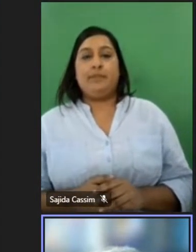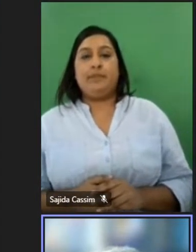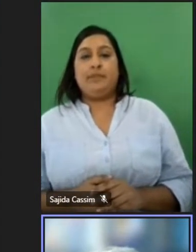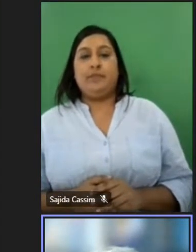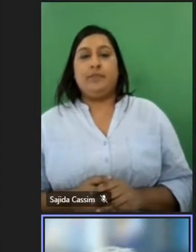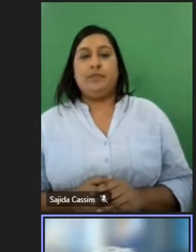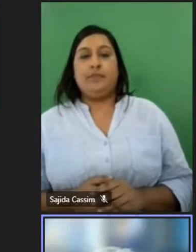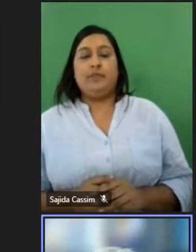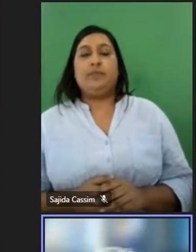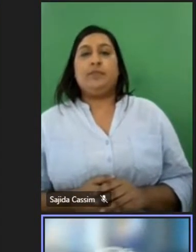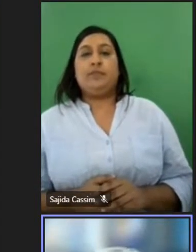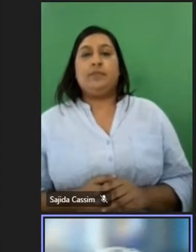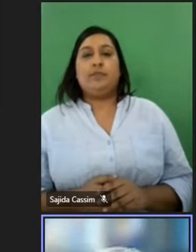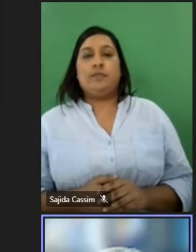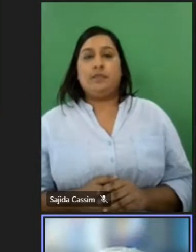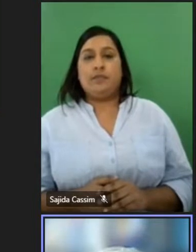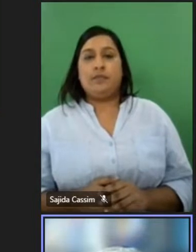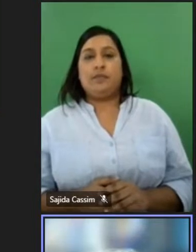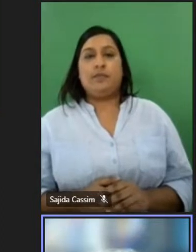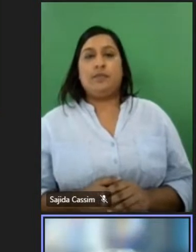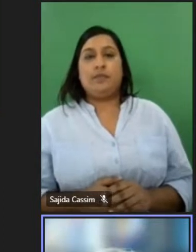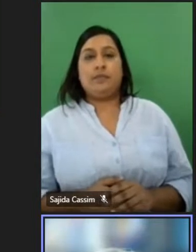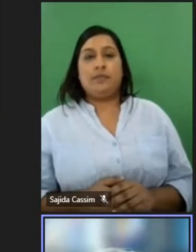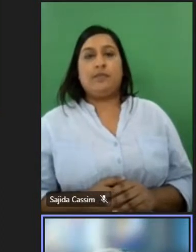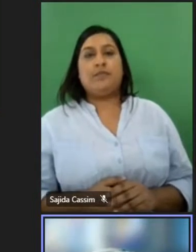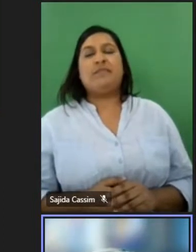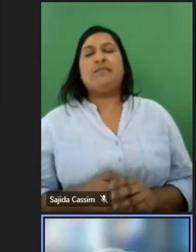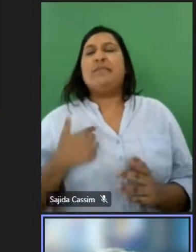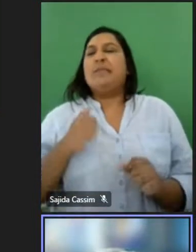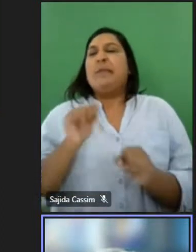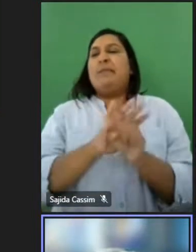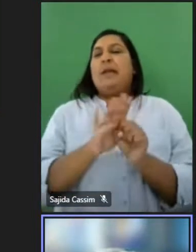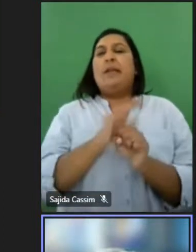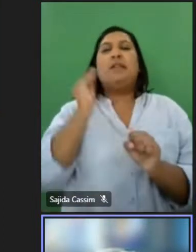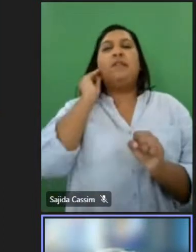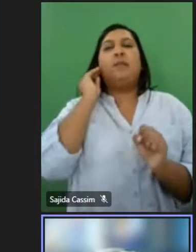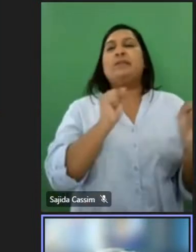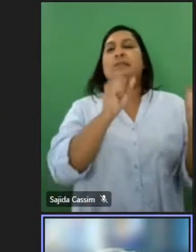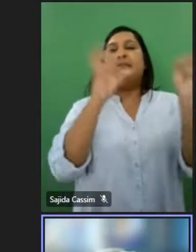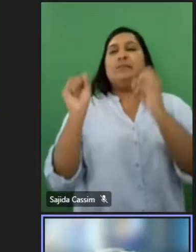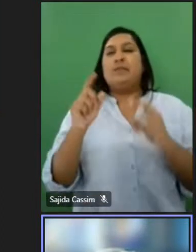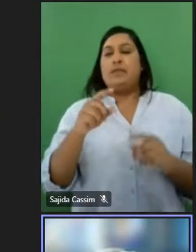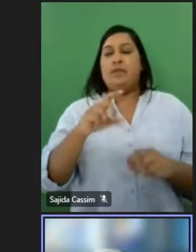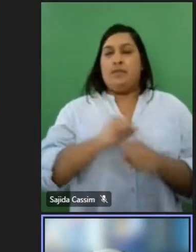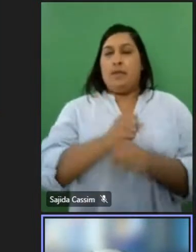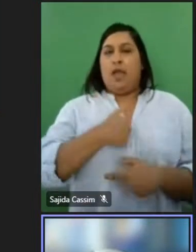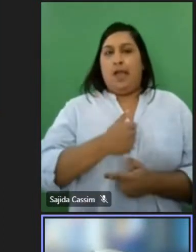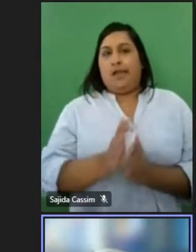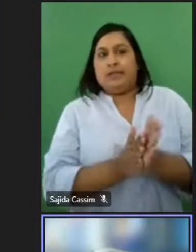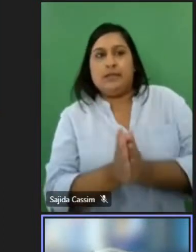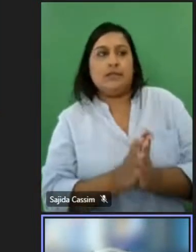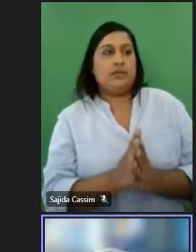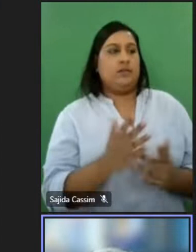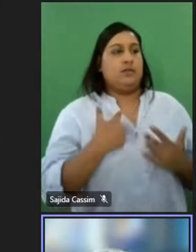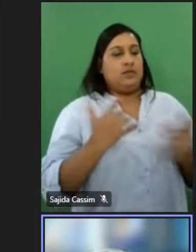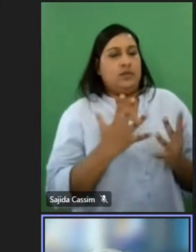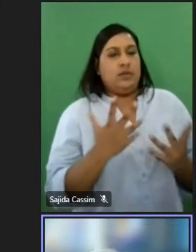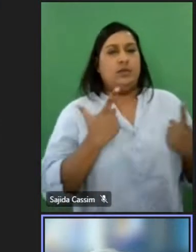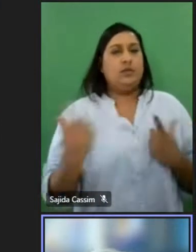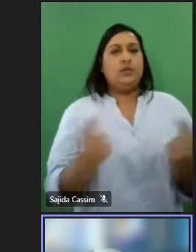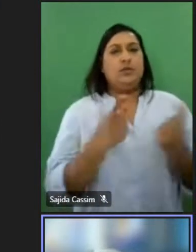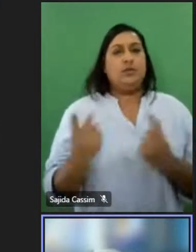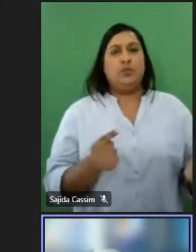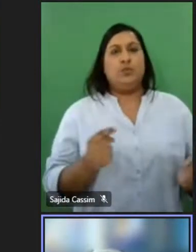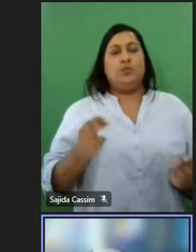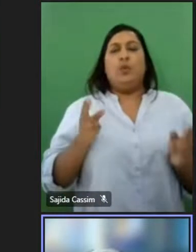So, as a background to the study and what motivated us to get involved into looking into something about human